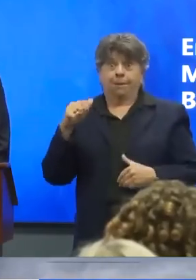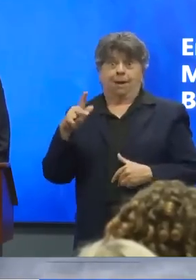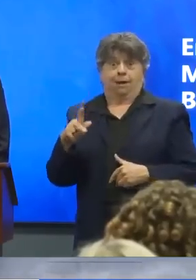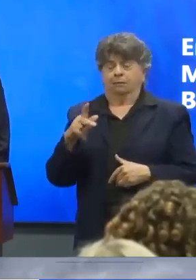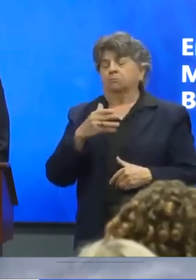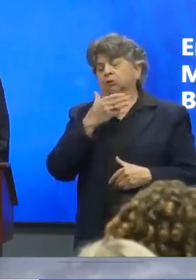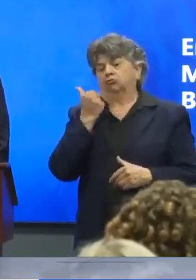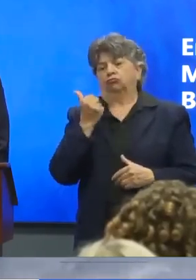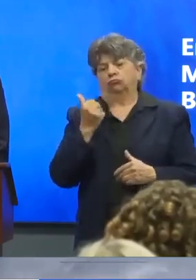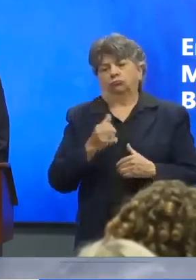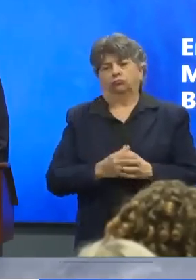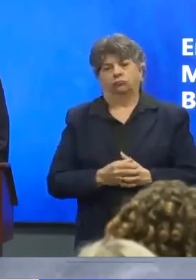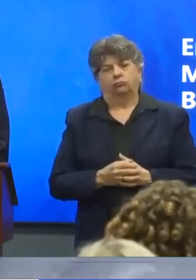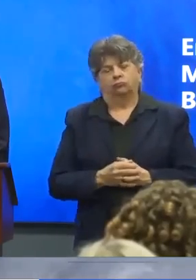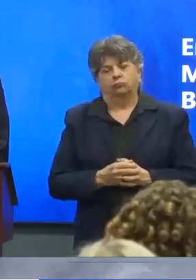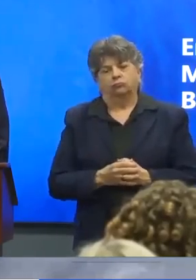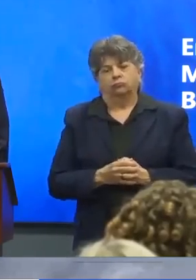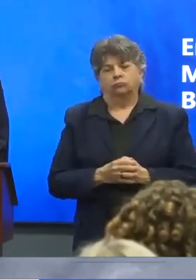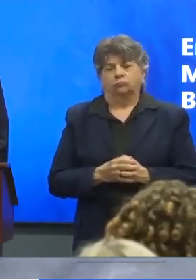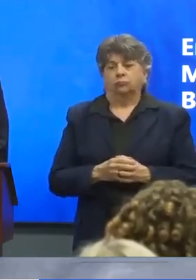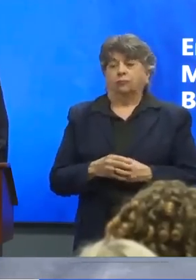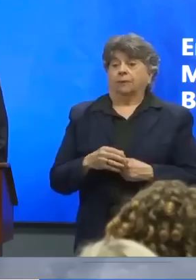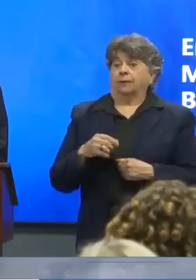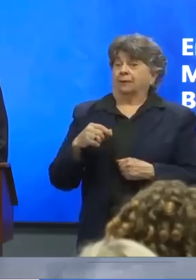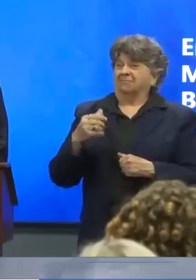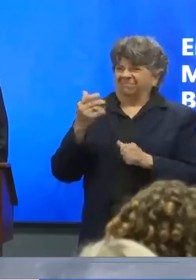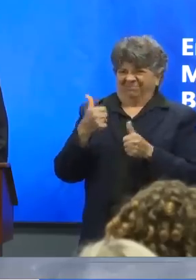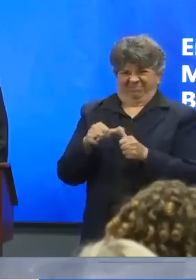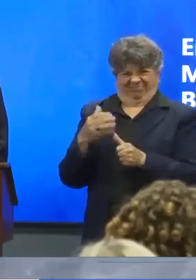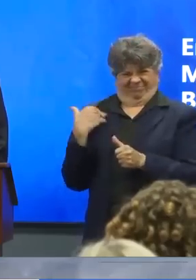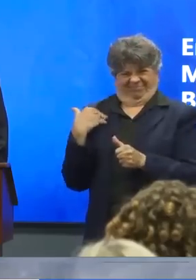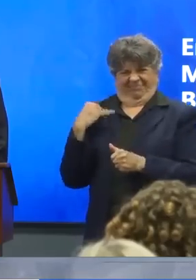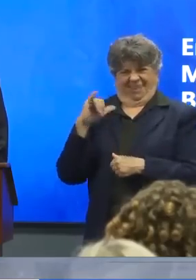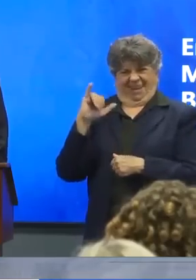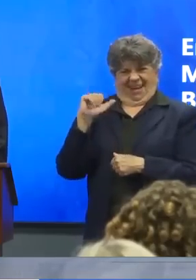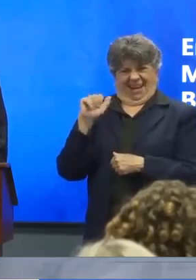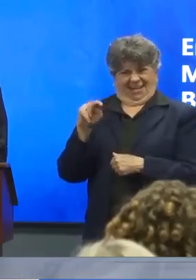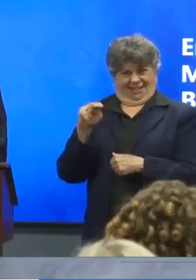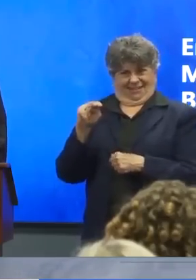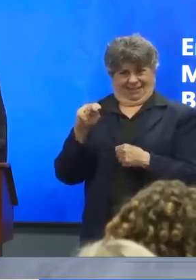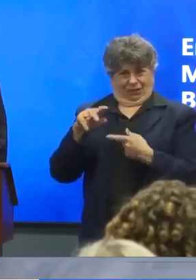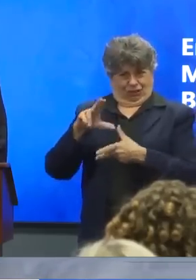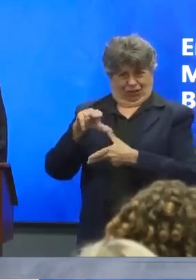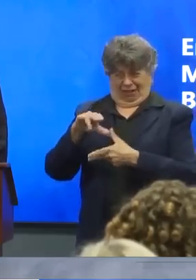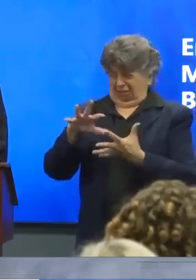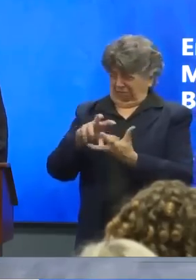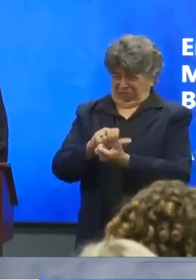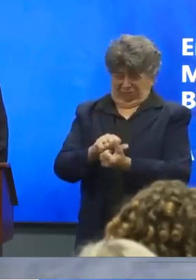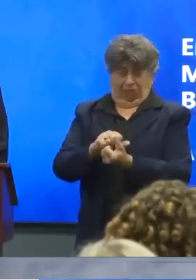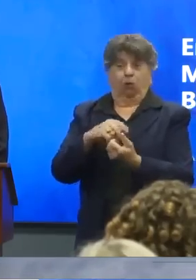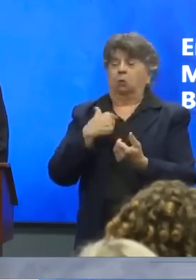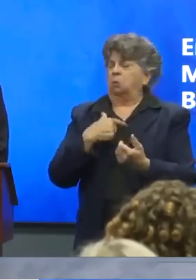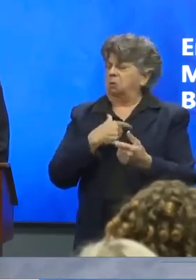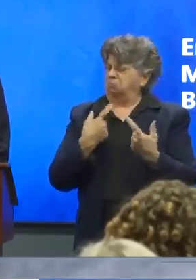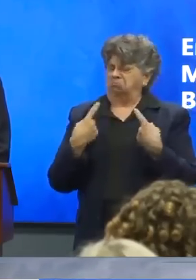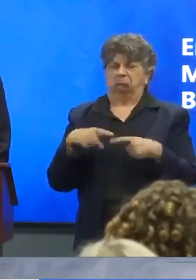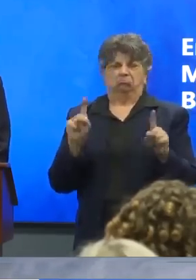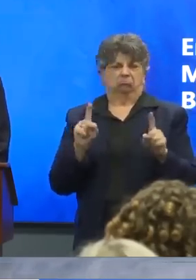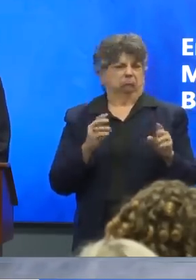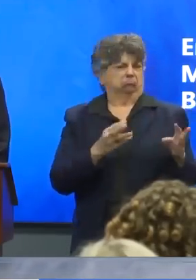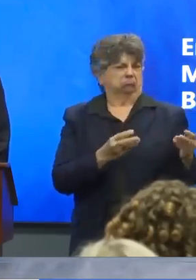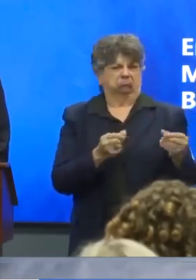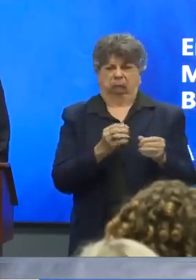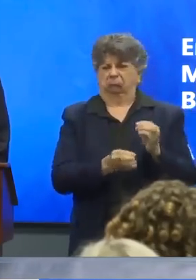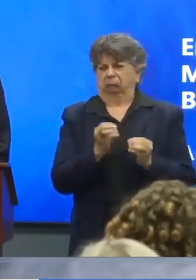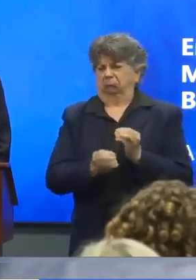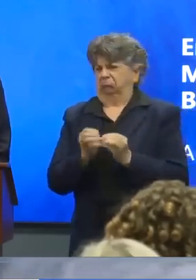success after Hurricane Ian, but when there were outfits that didn't accept the aid right away, it took longer to restore the power. We want to